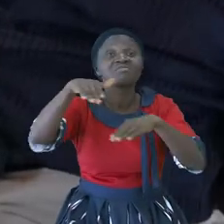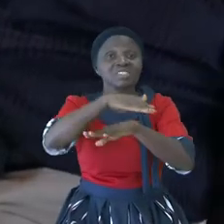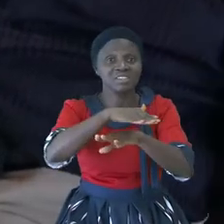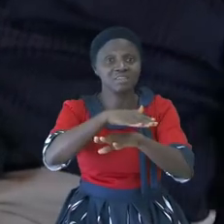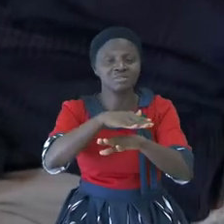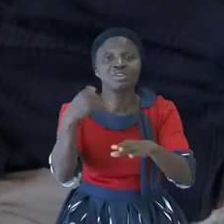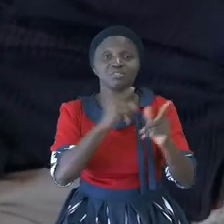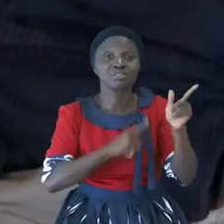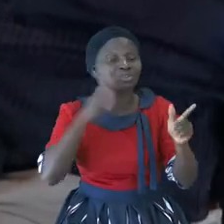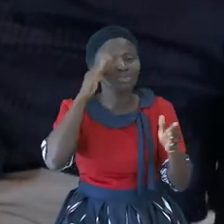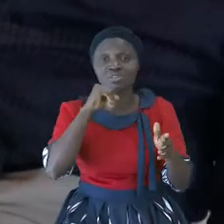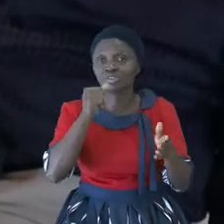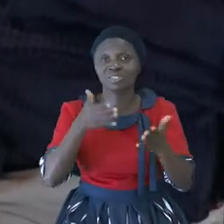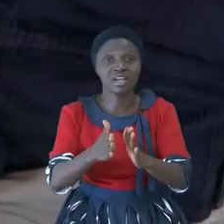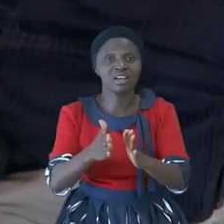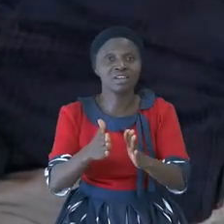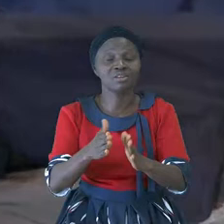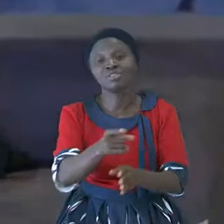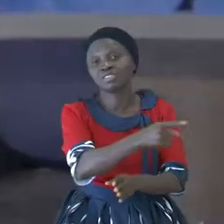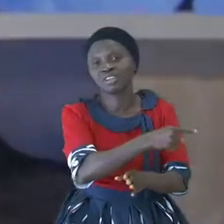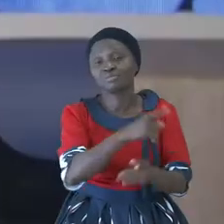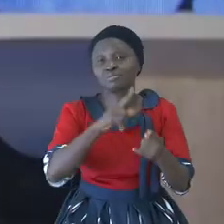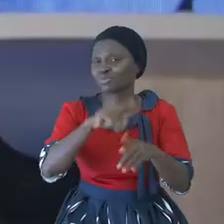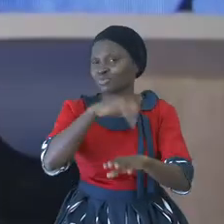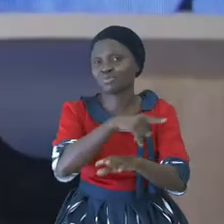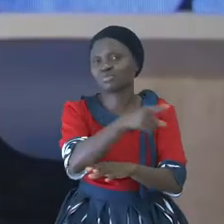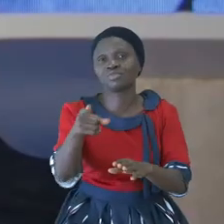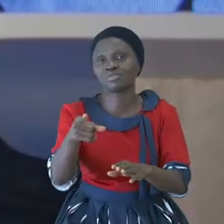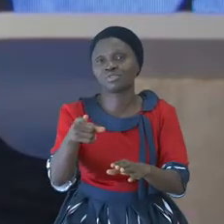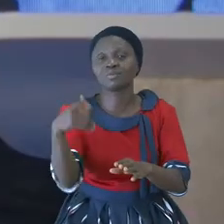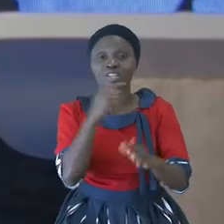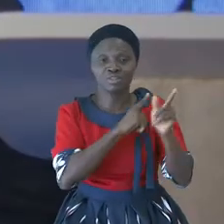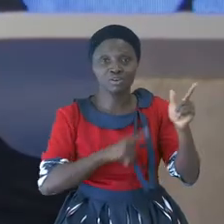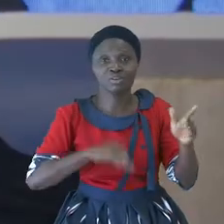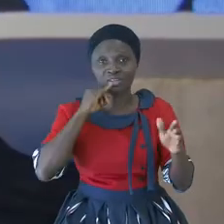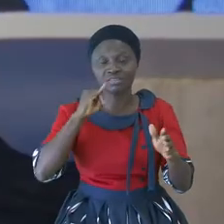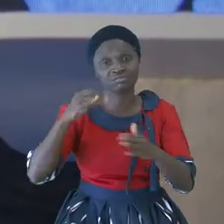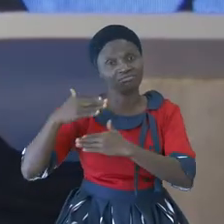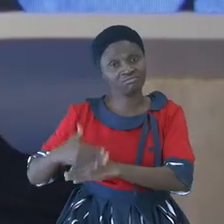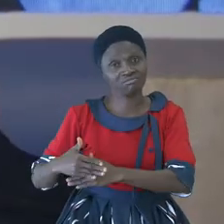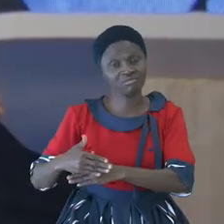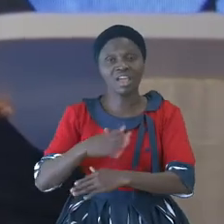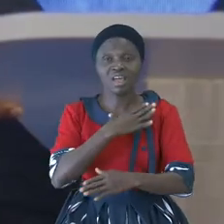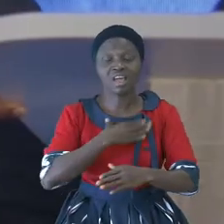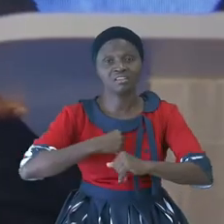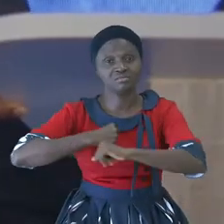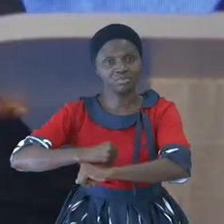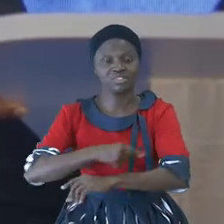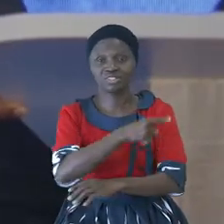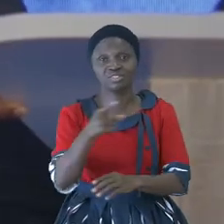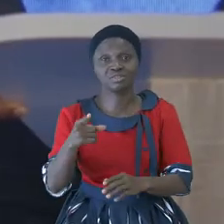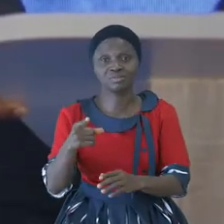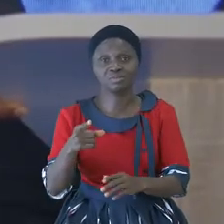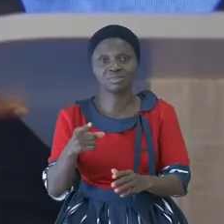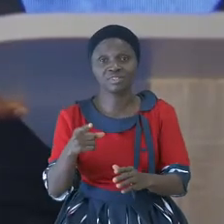Lord wants you to see that he's by your side and he's protecting you. That's why he makes you to see the shadow. And then you